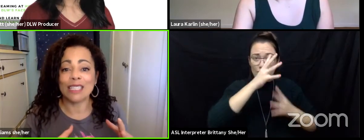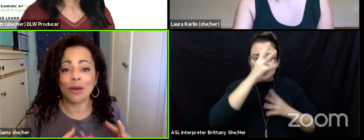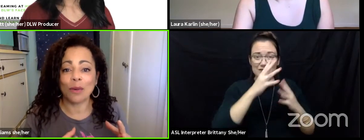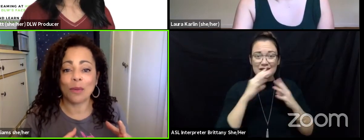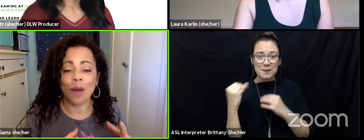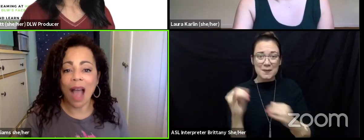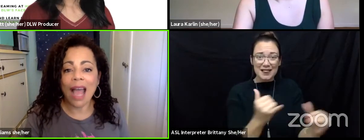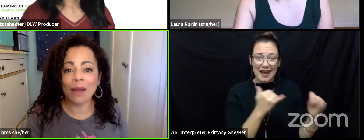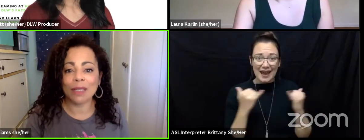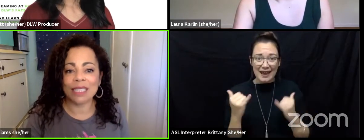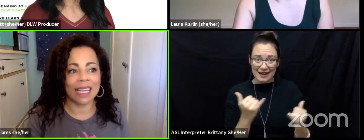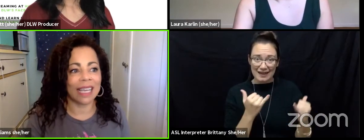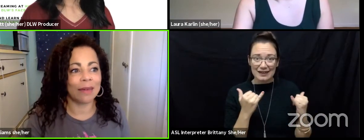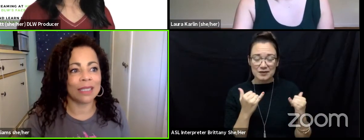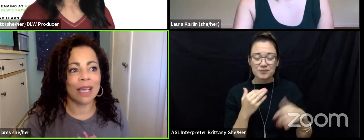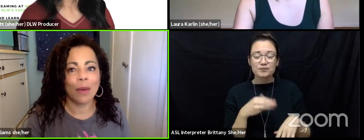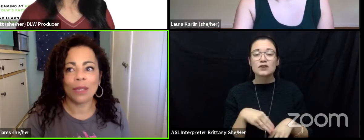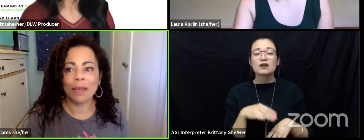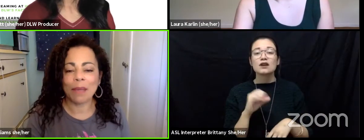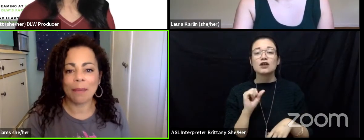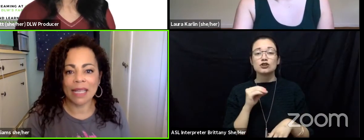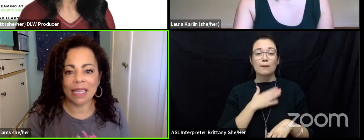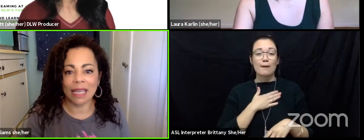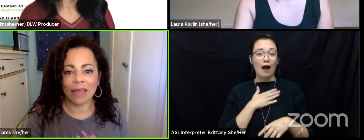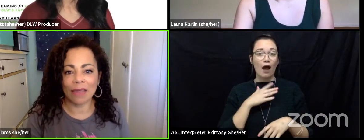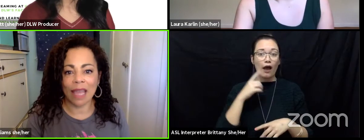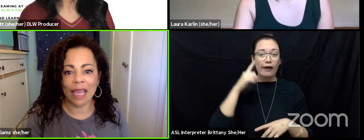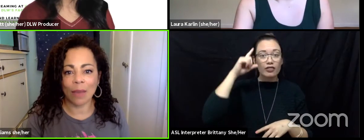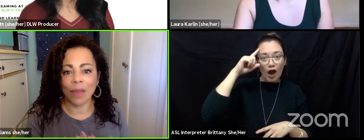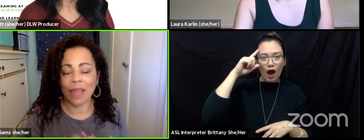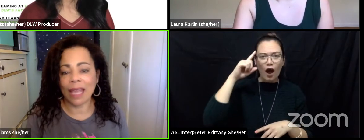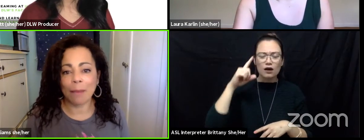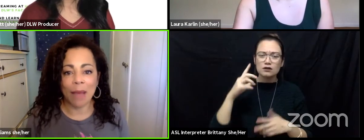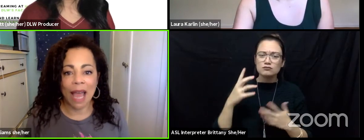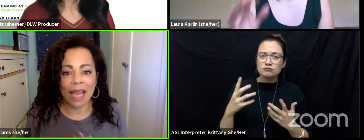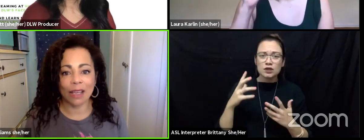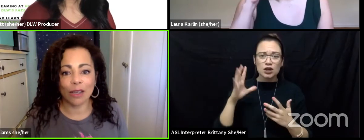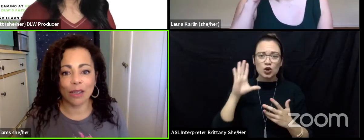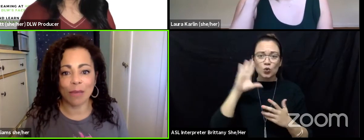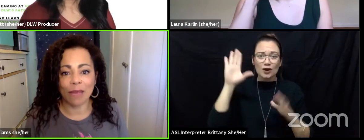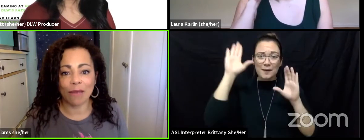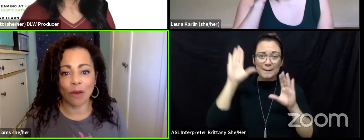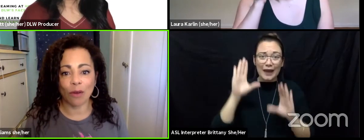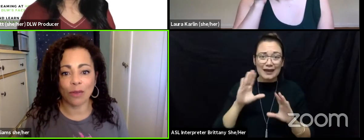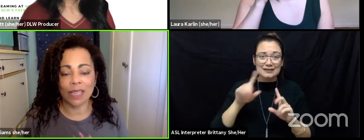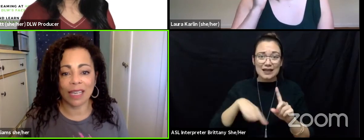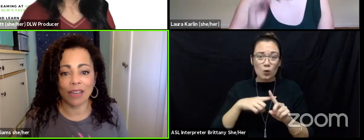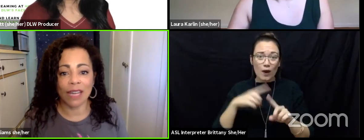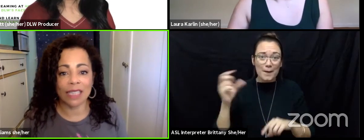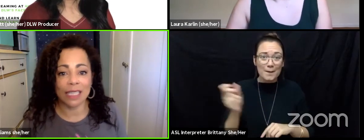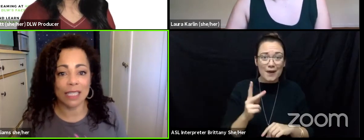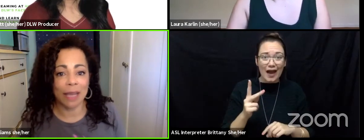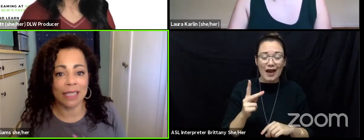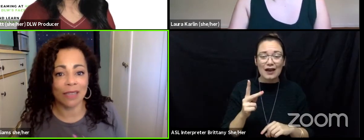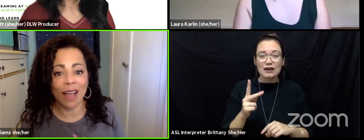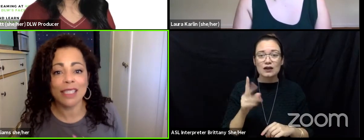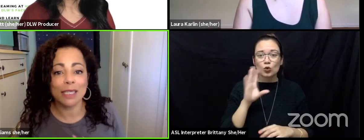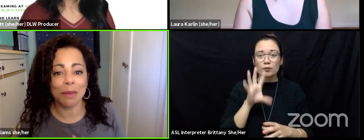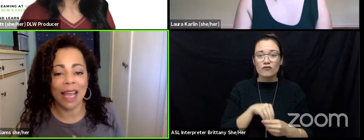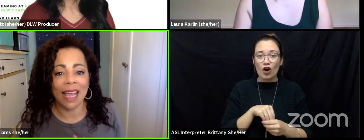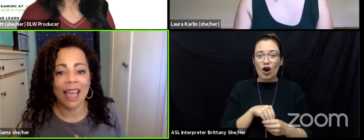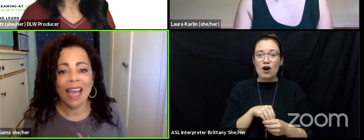And so what I was thinking was, wouldn't it be amazing if they, when they came back, could be involved in creating a space